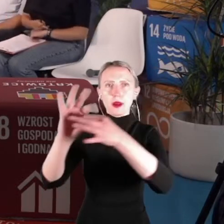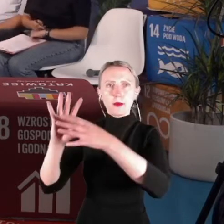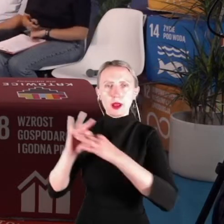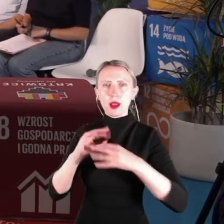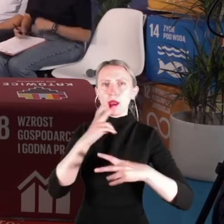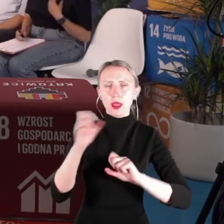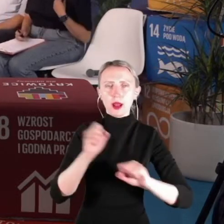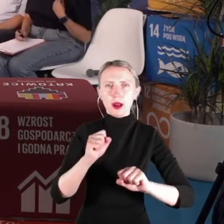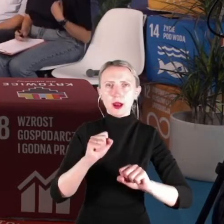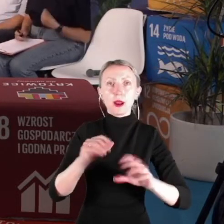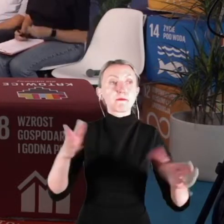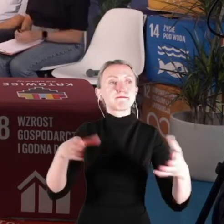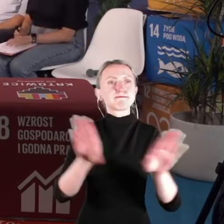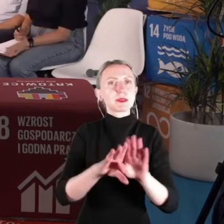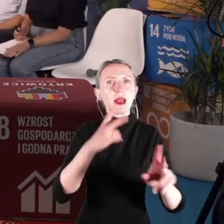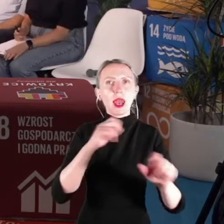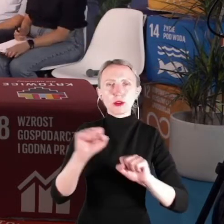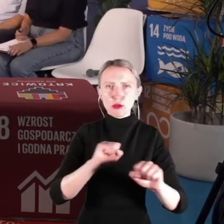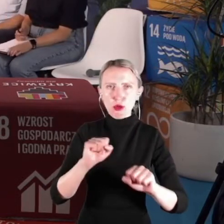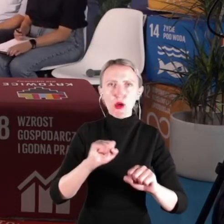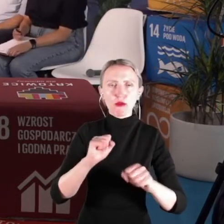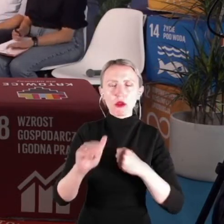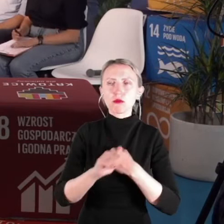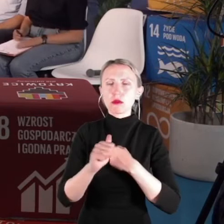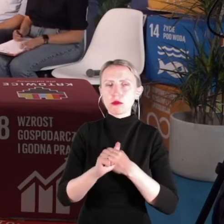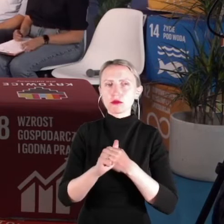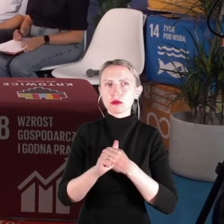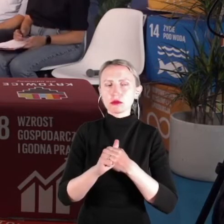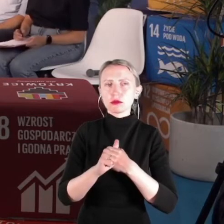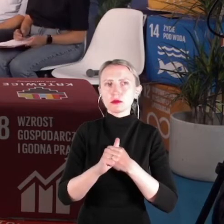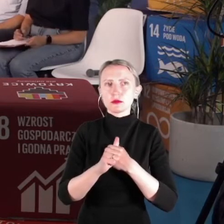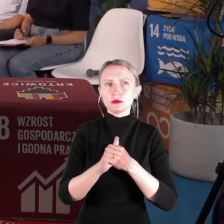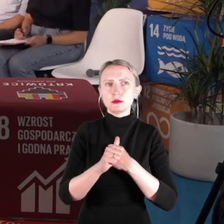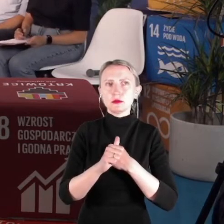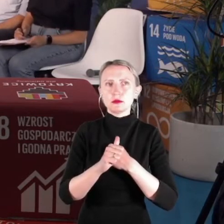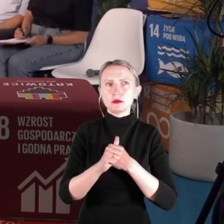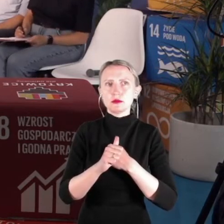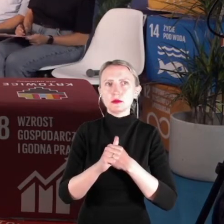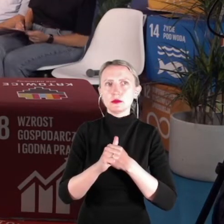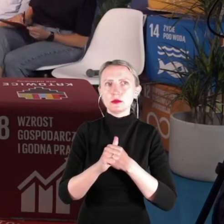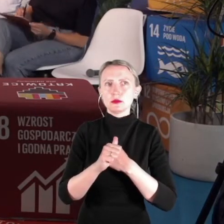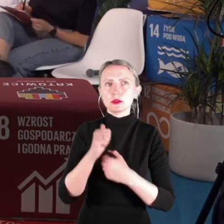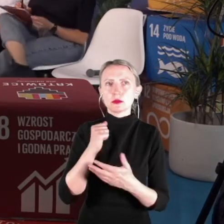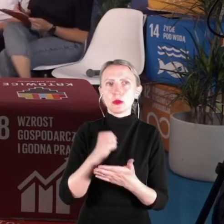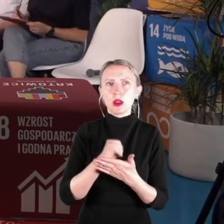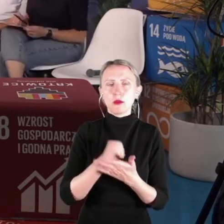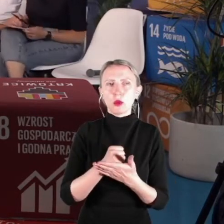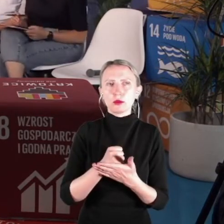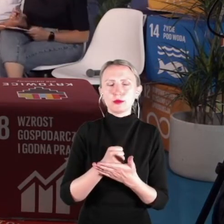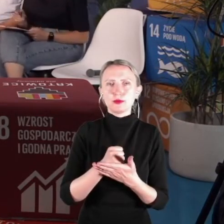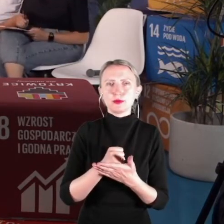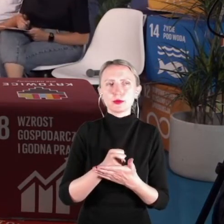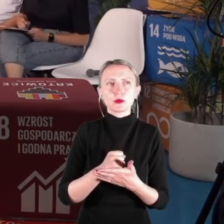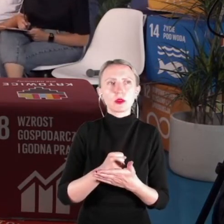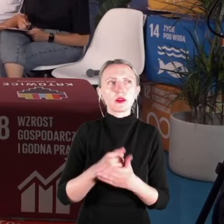which is also getting more and more relevant with the Russia's invasion in Ukraine. And the fifth one, also more attention to